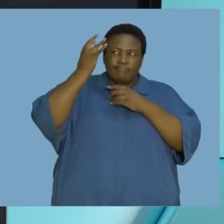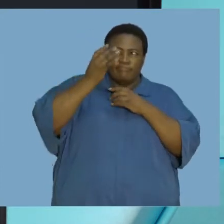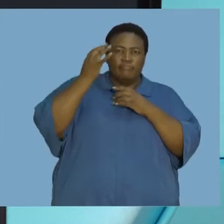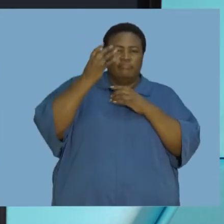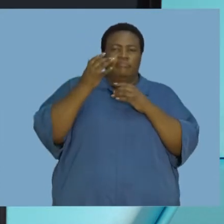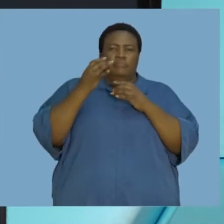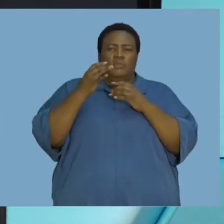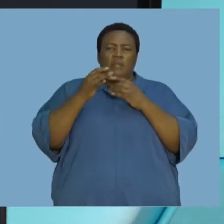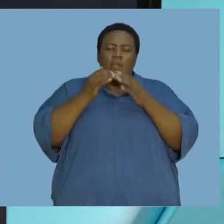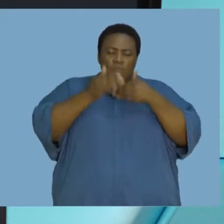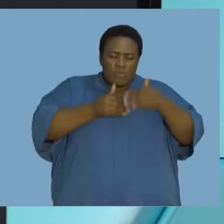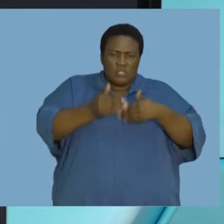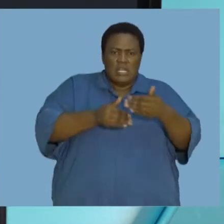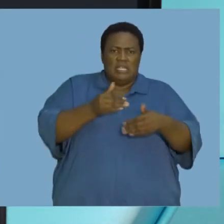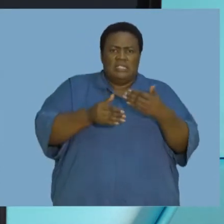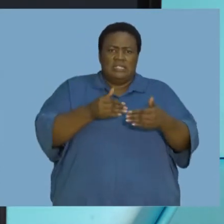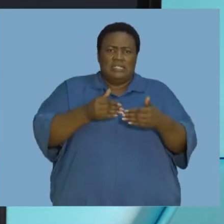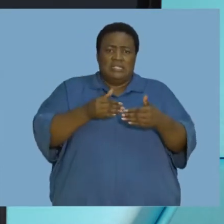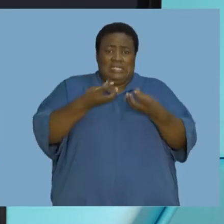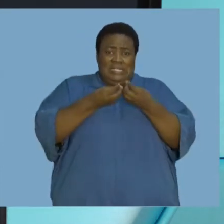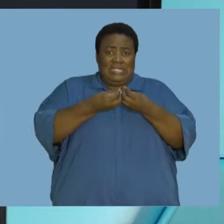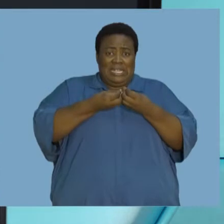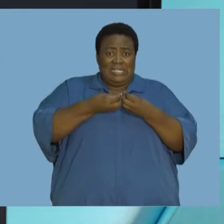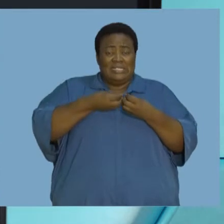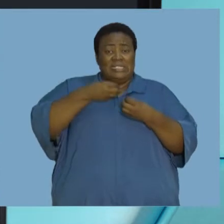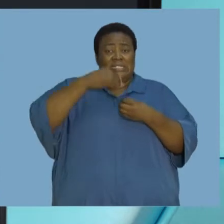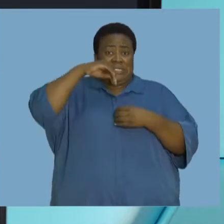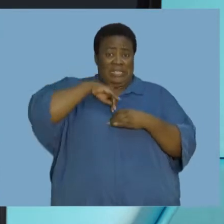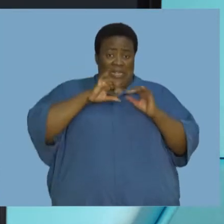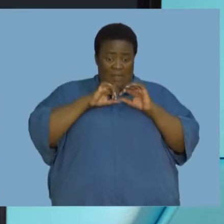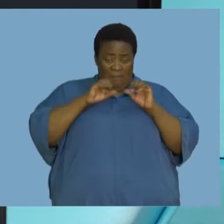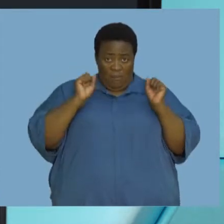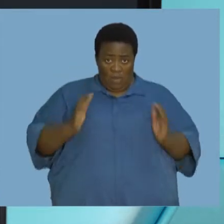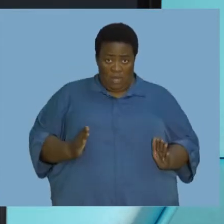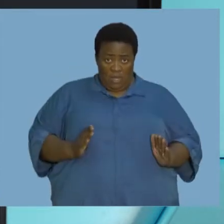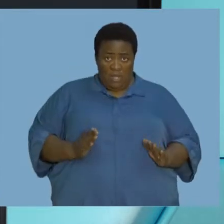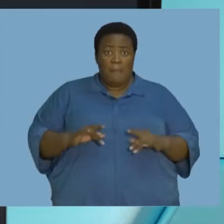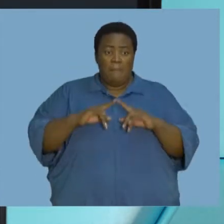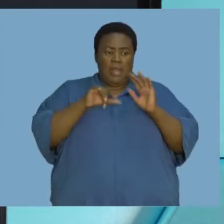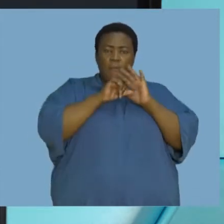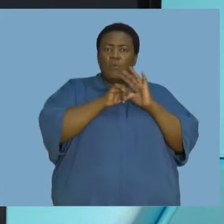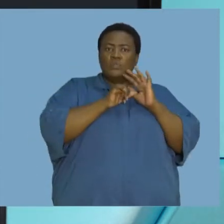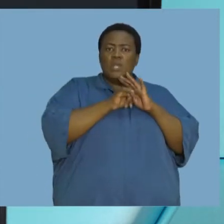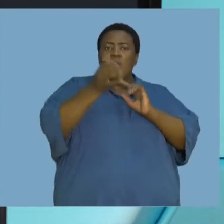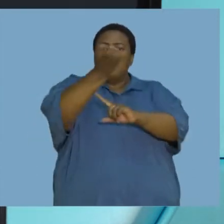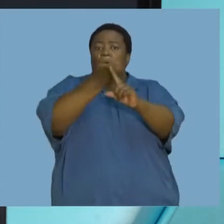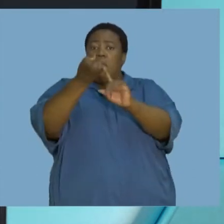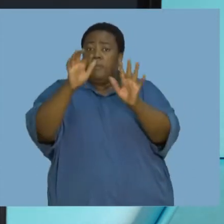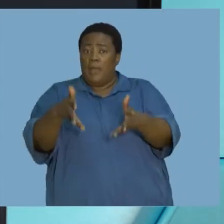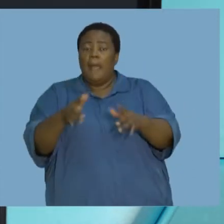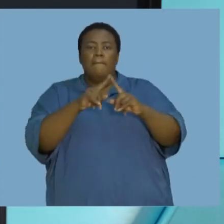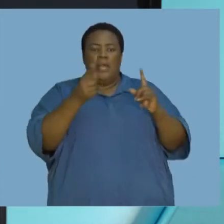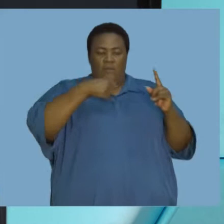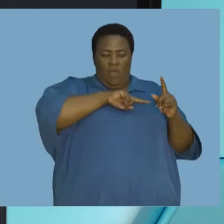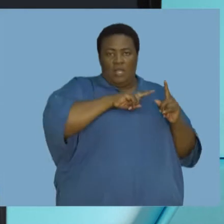and reactions. So the importance of water is not just to the environment, but us as individuals. So let's